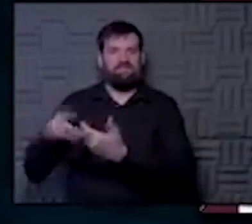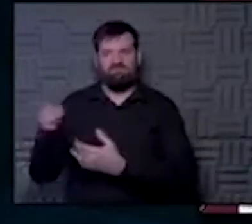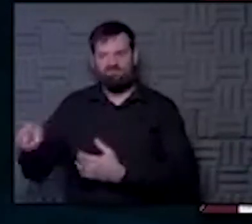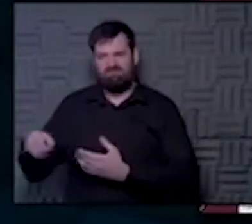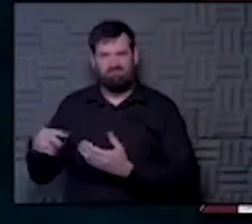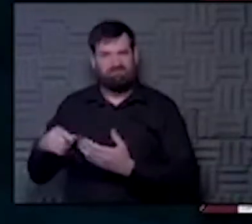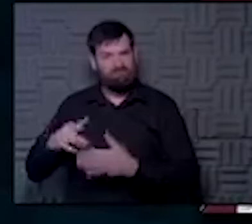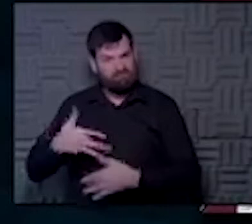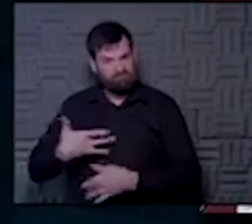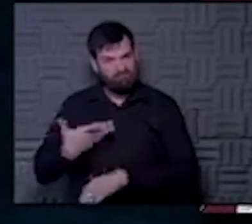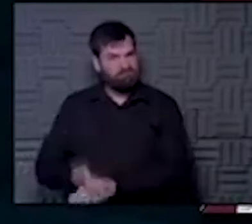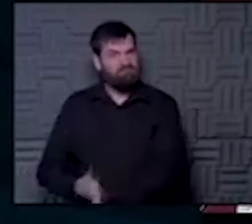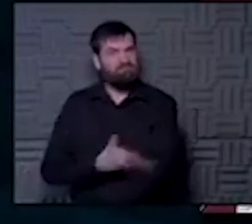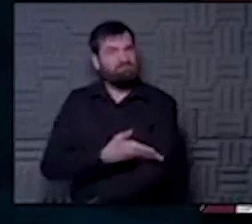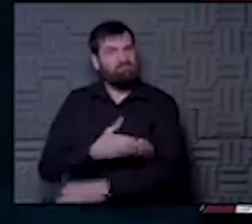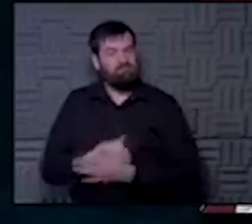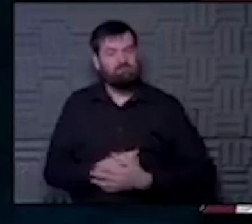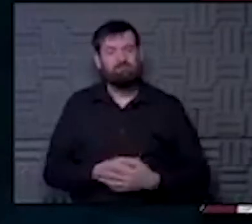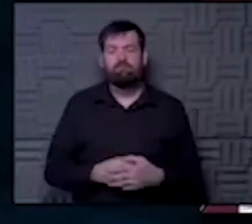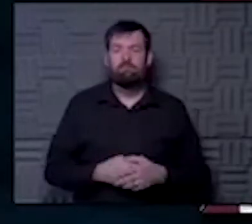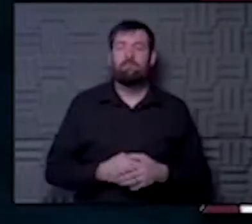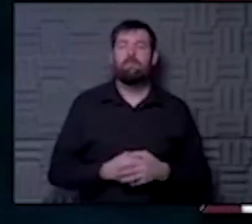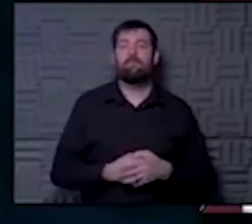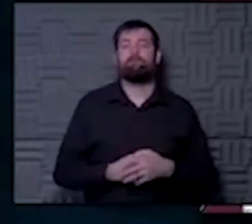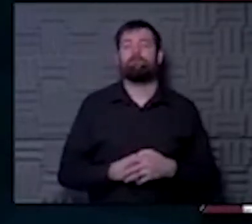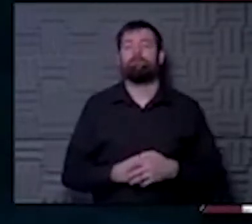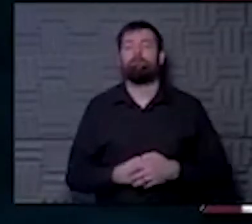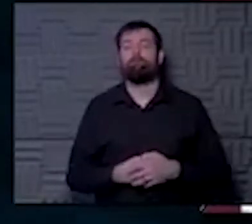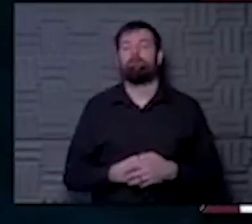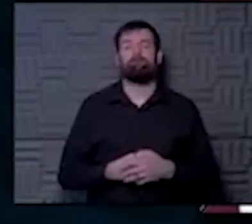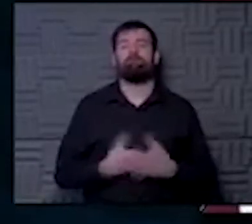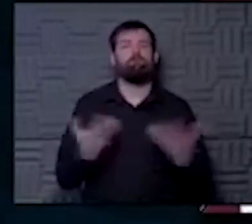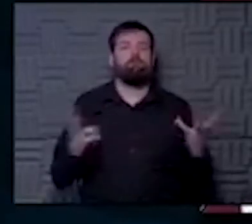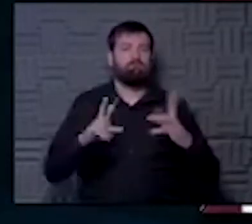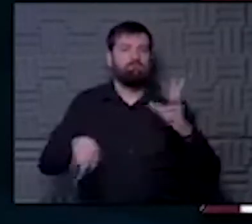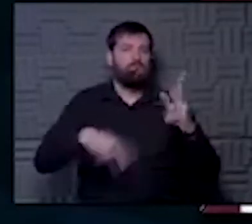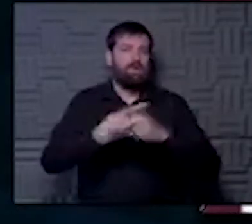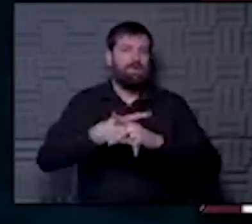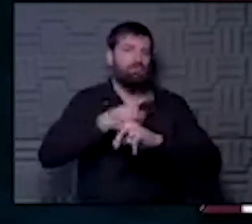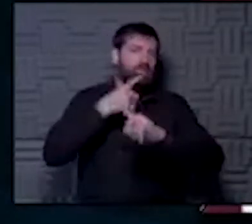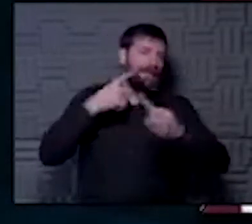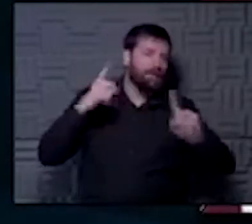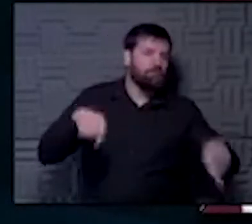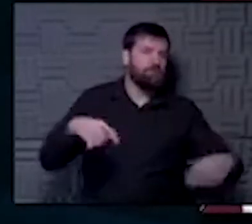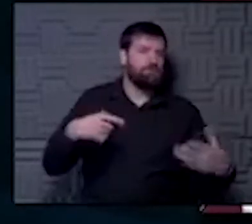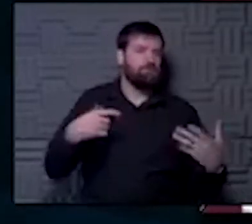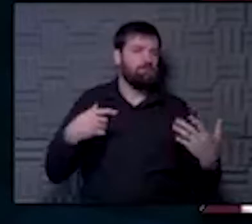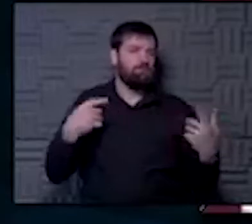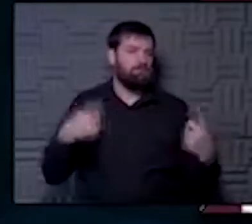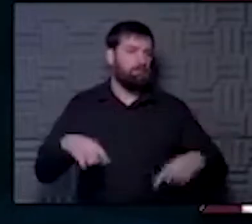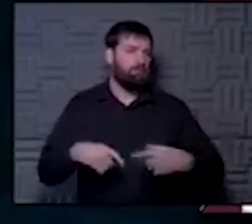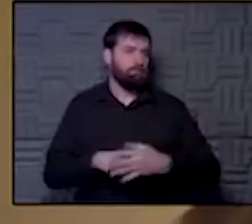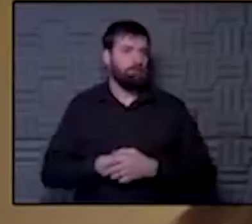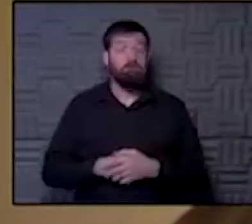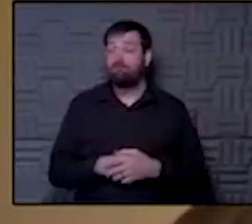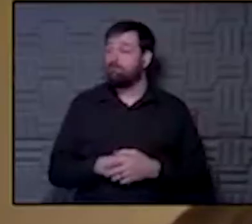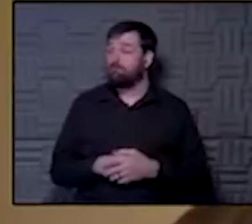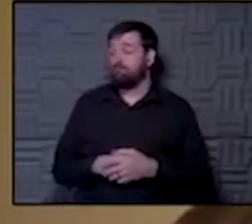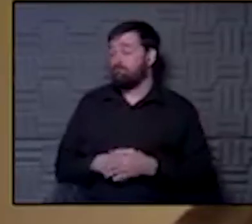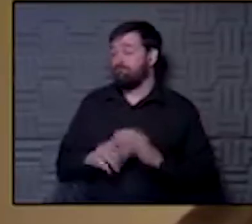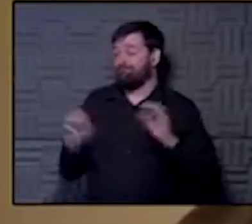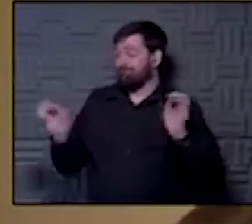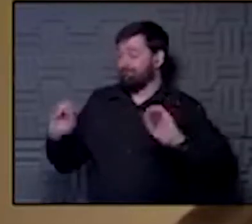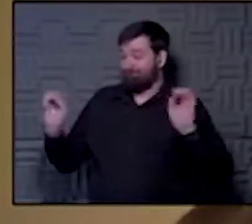keep on going. So what kind of reactions have people had with this? We have not seen